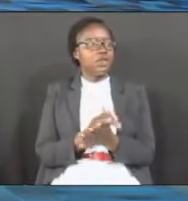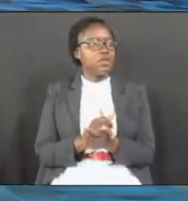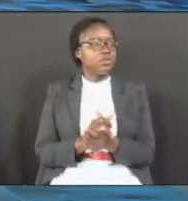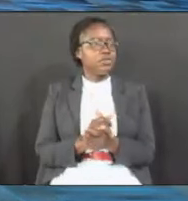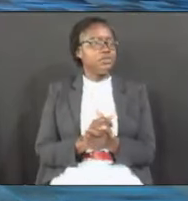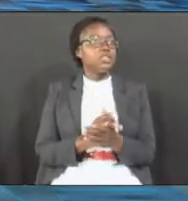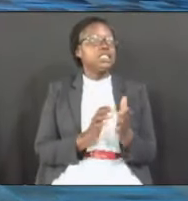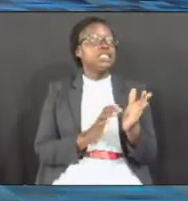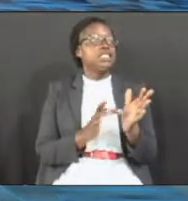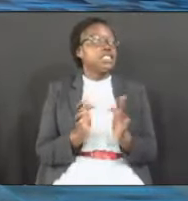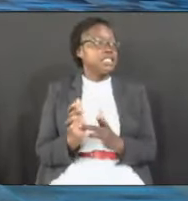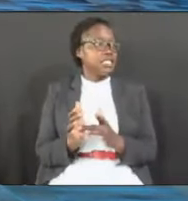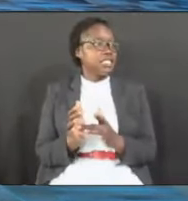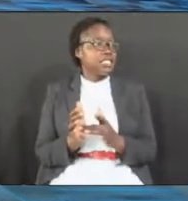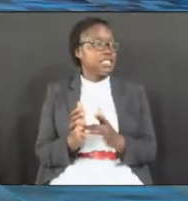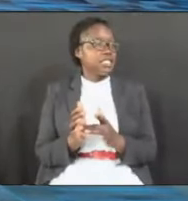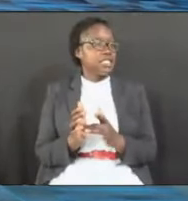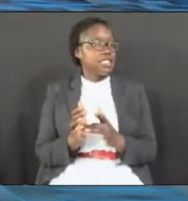Jesus